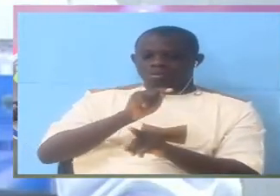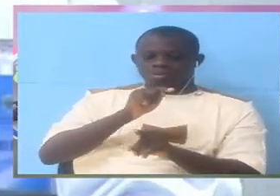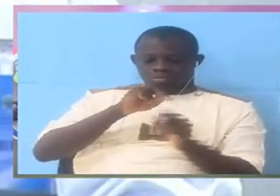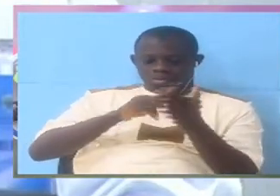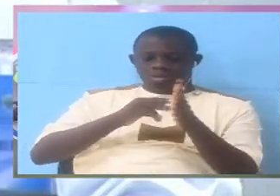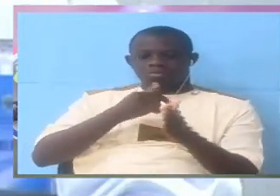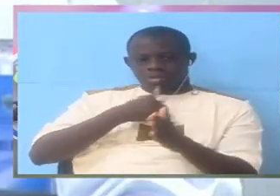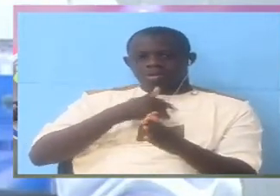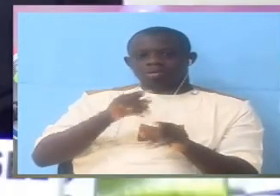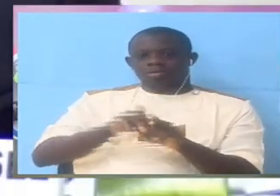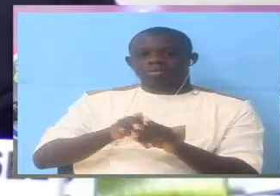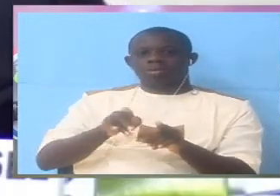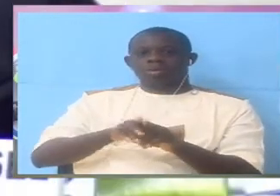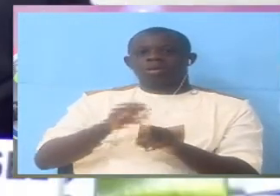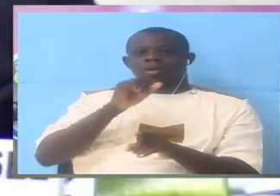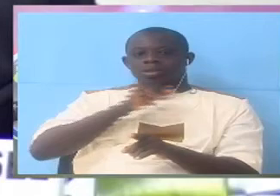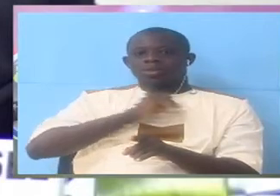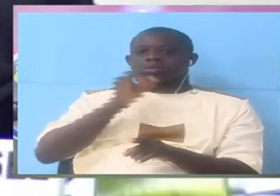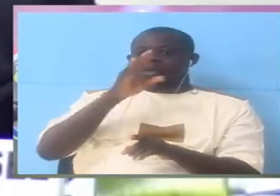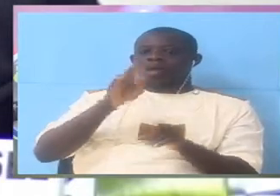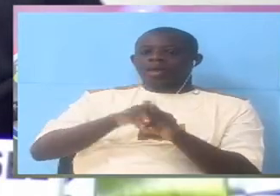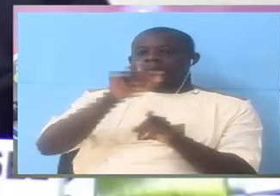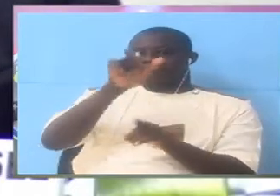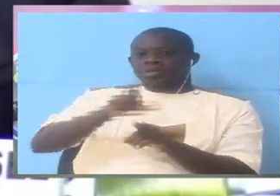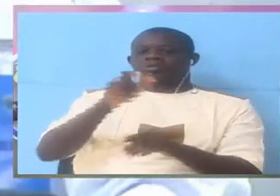Well, he said the person was sitting at the flank.